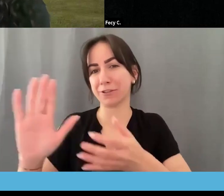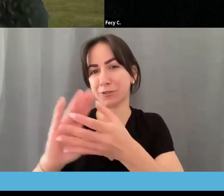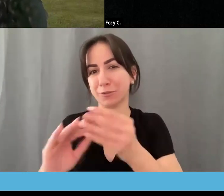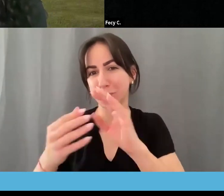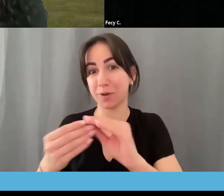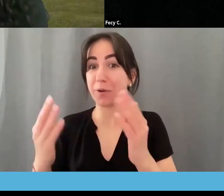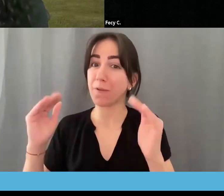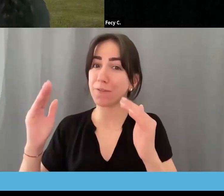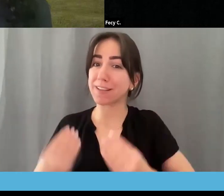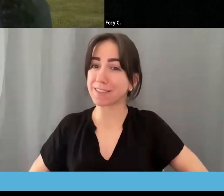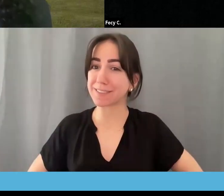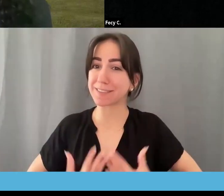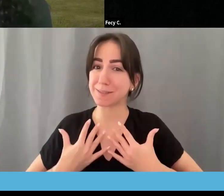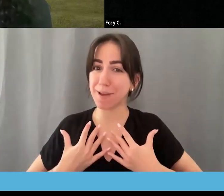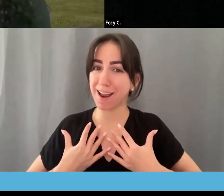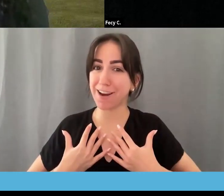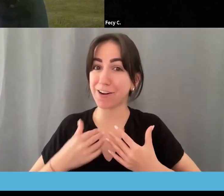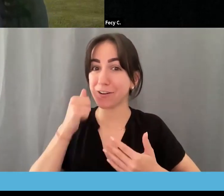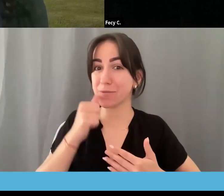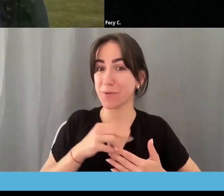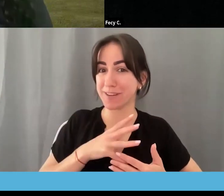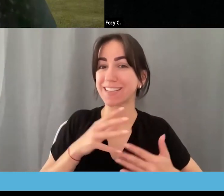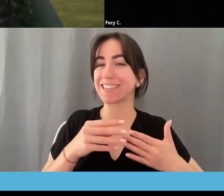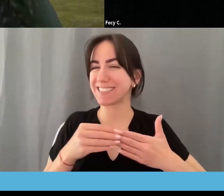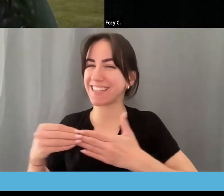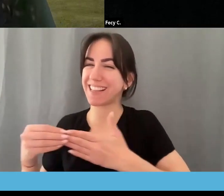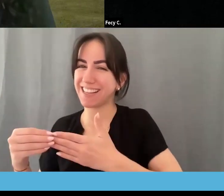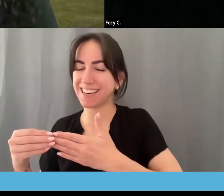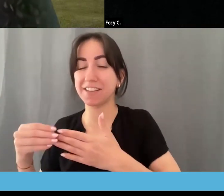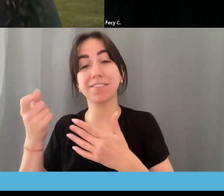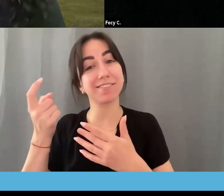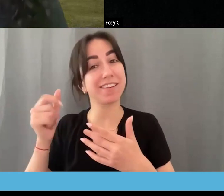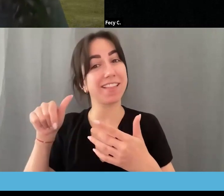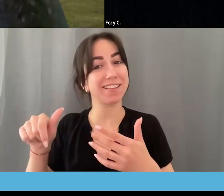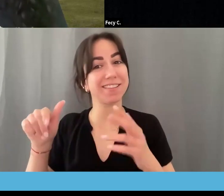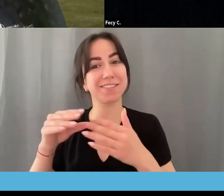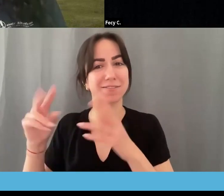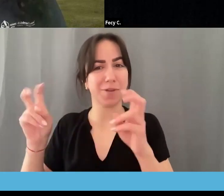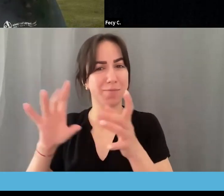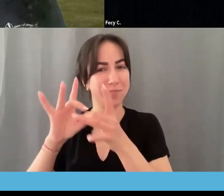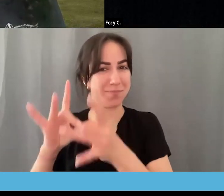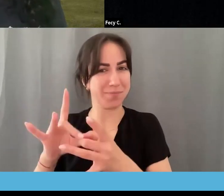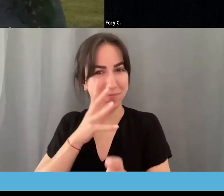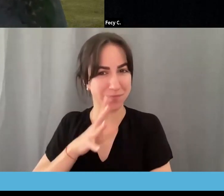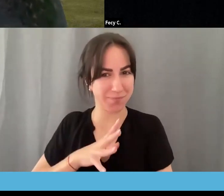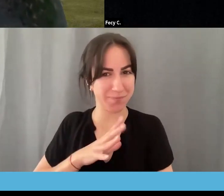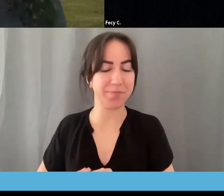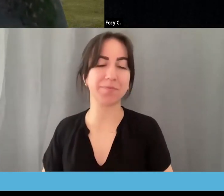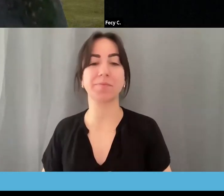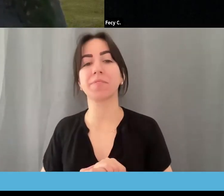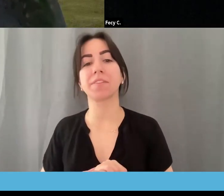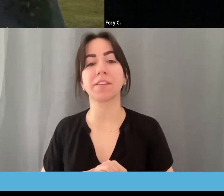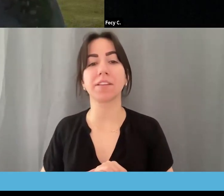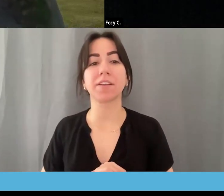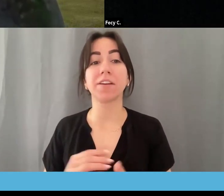hopefully inspire girls to lead, as our topic is all about. So first, we